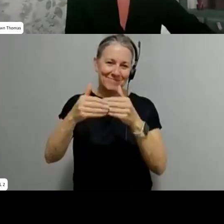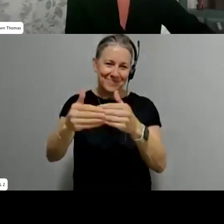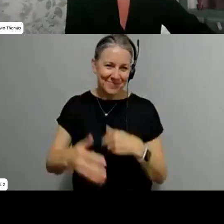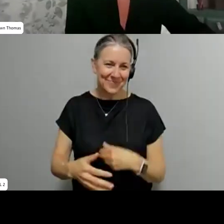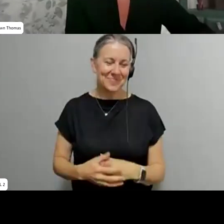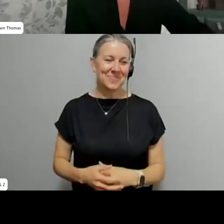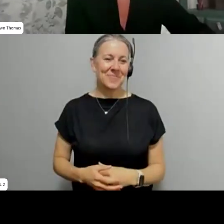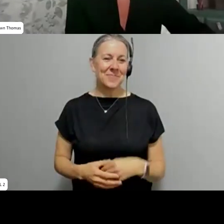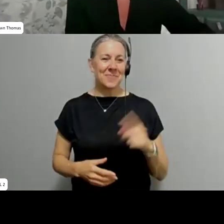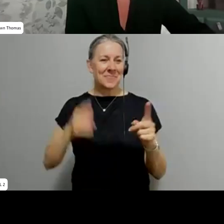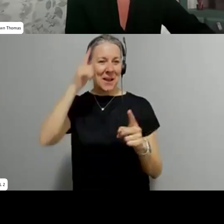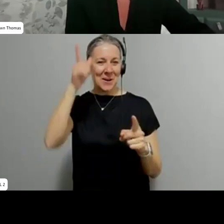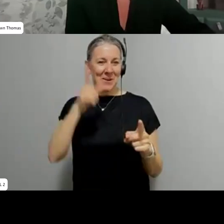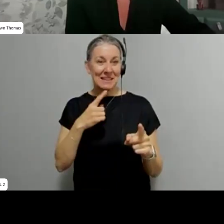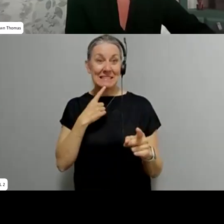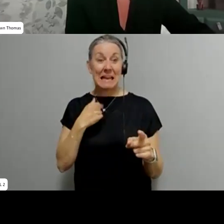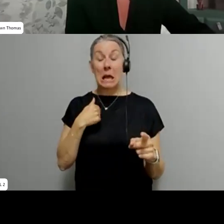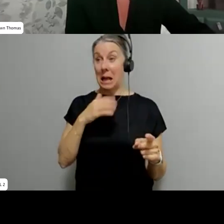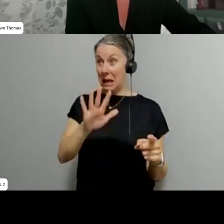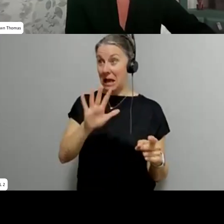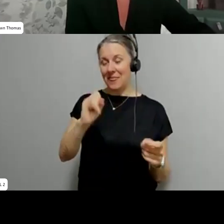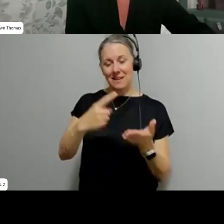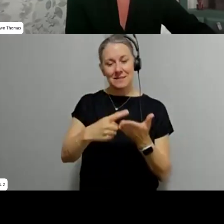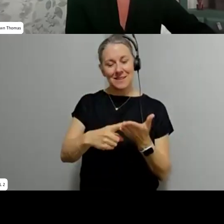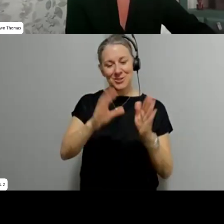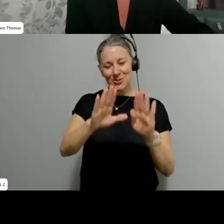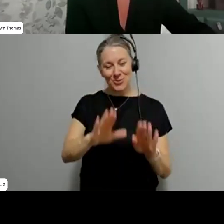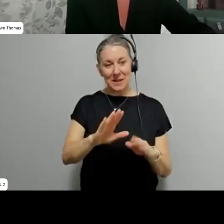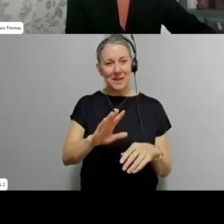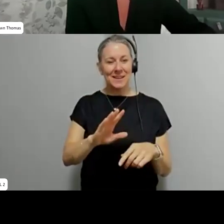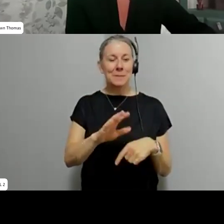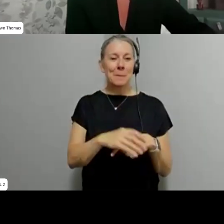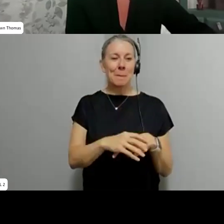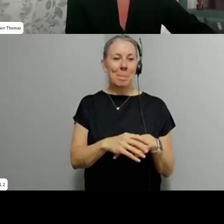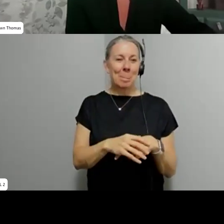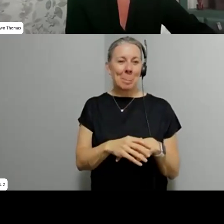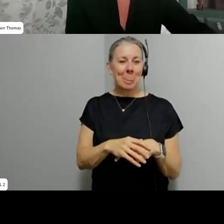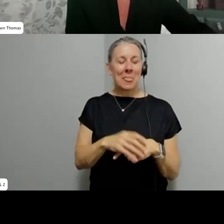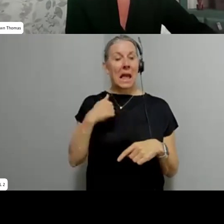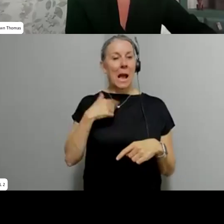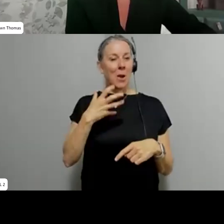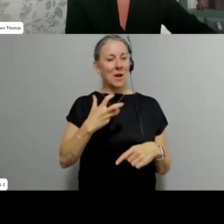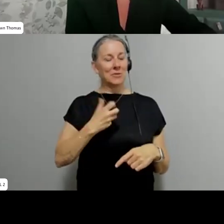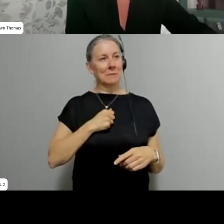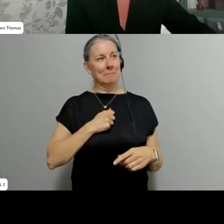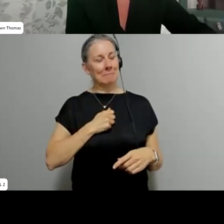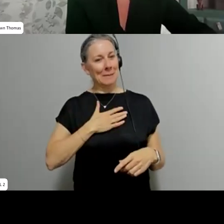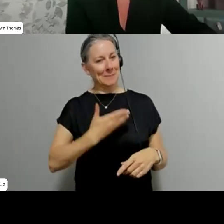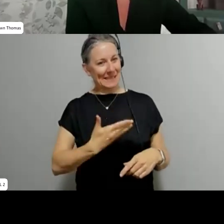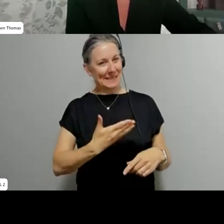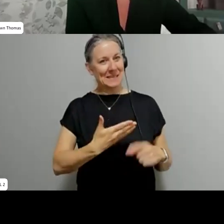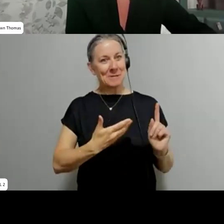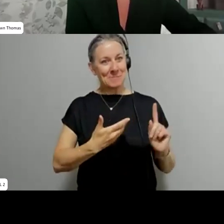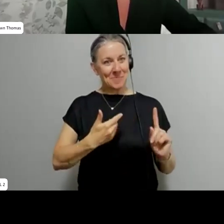conversation is great. I do want to out myself a little bit on this one. When she said, what do you think is a really interesting thing to talk about? And I said, I think you need to